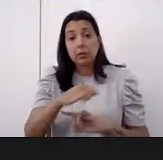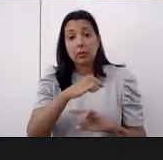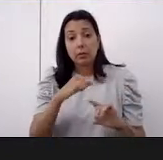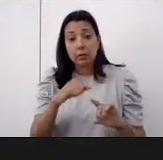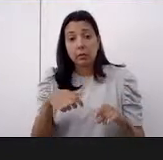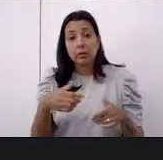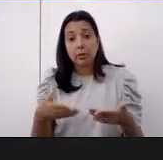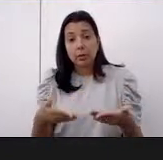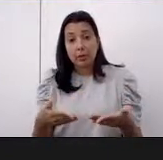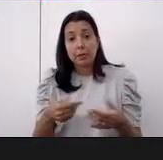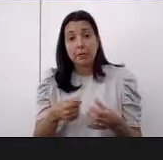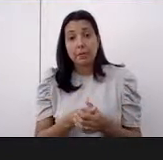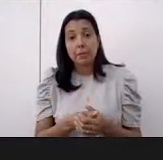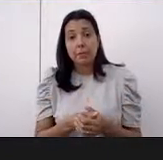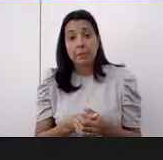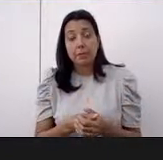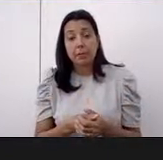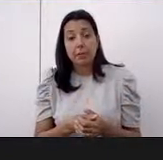response.